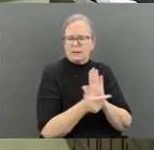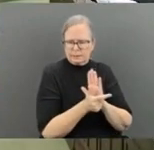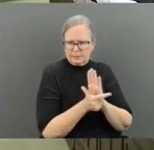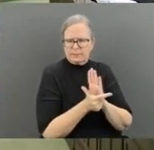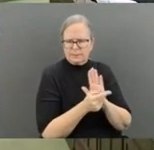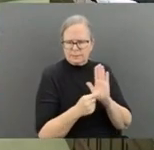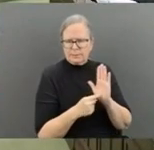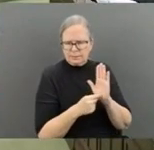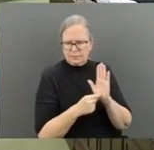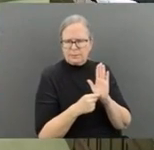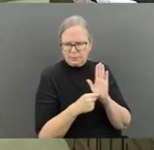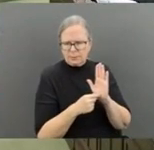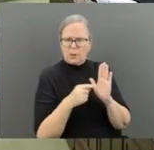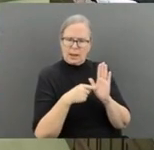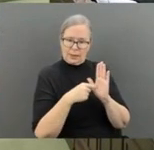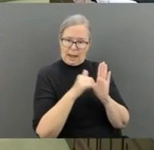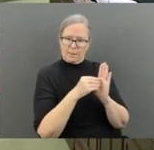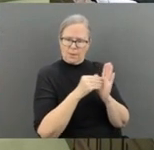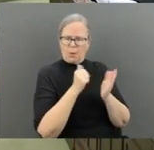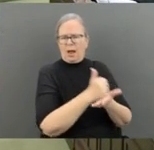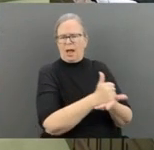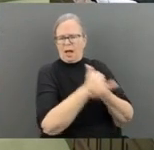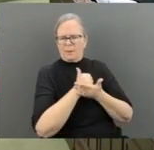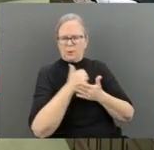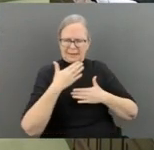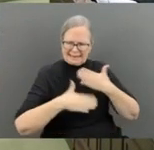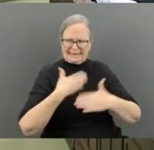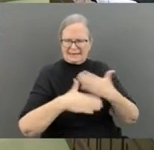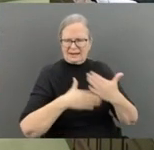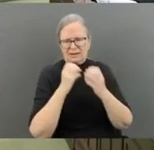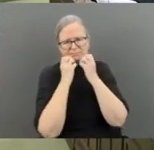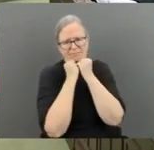The honourable member for Banff-Kananaskis has a question.